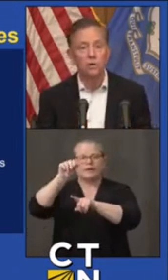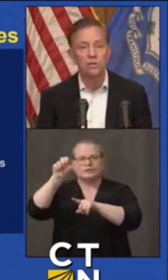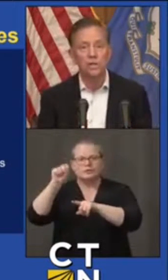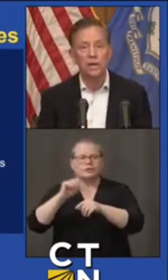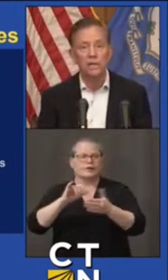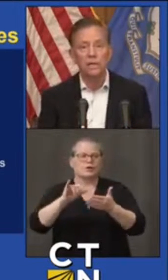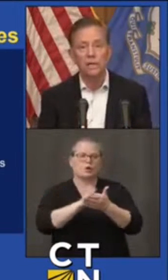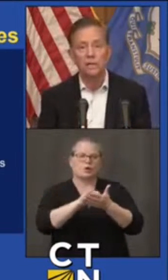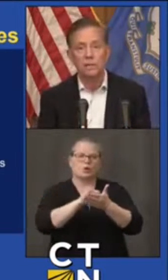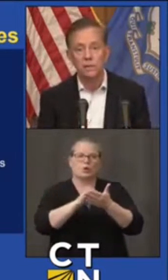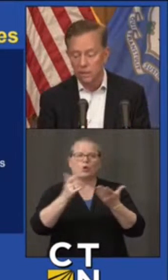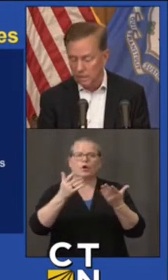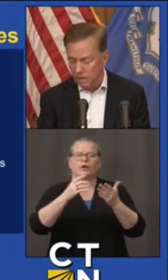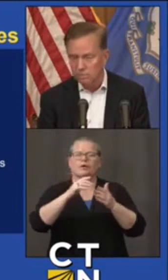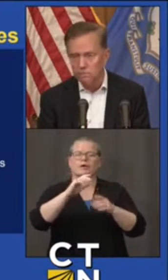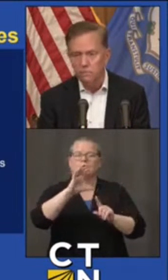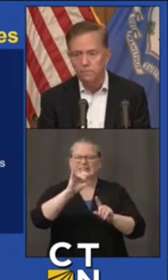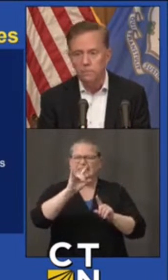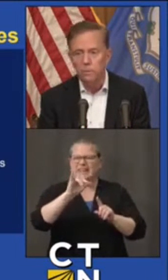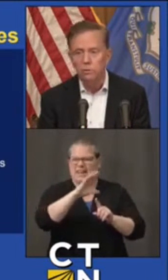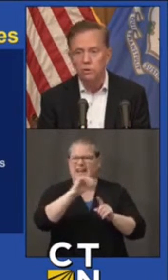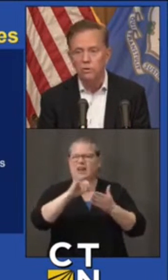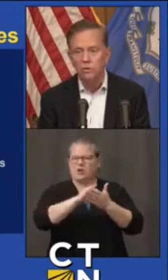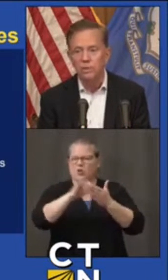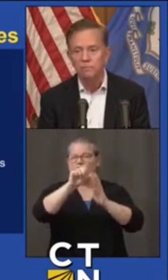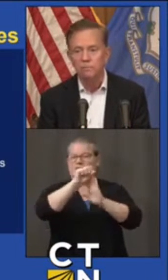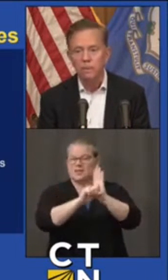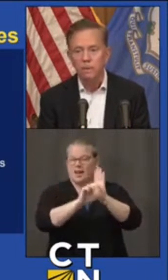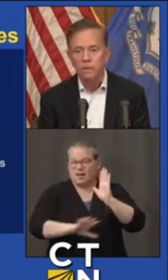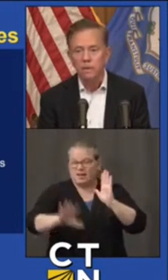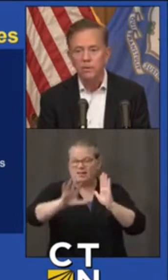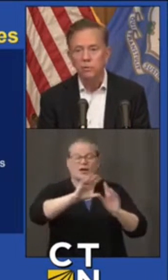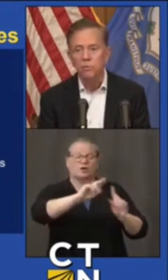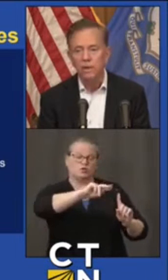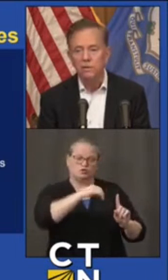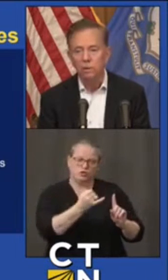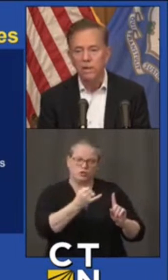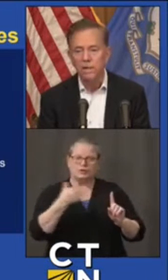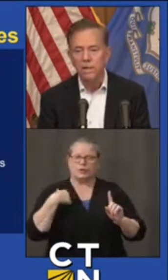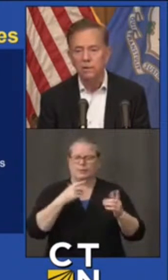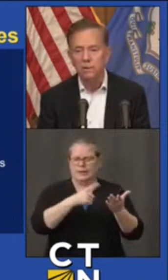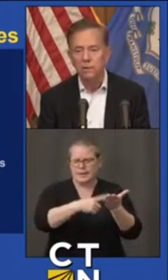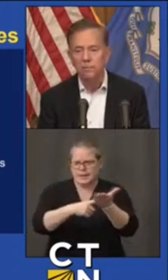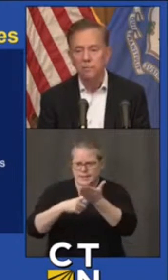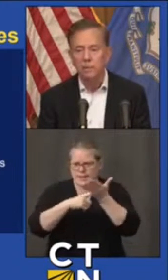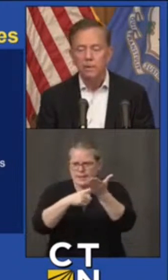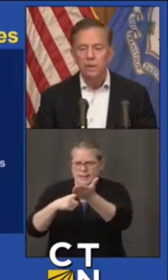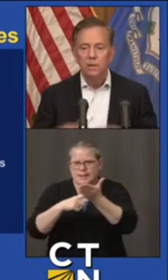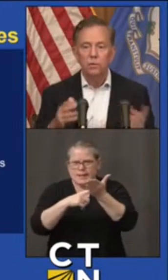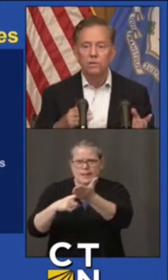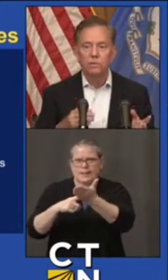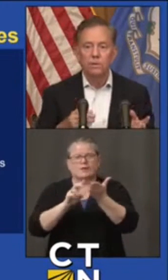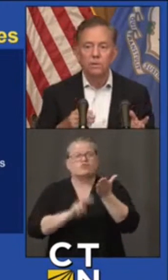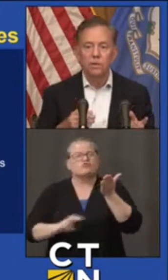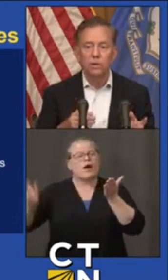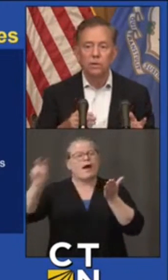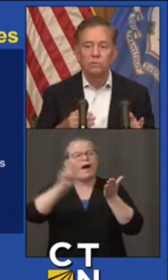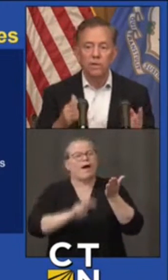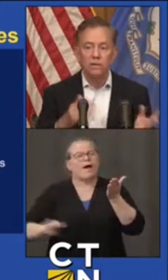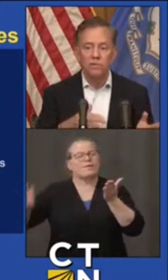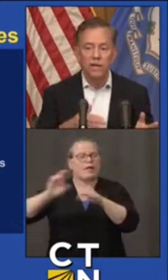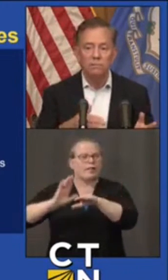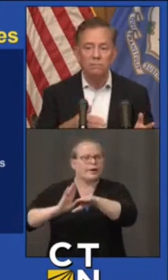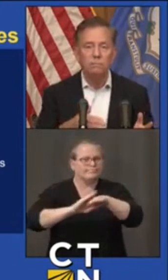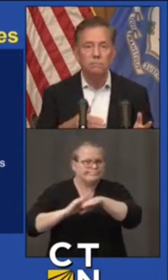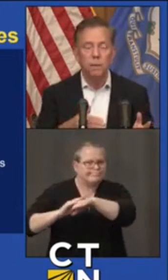York State, and New Jersey. Two things. Right now, you can either